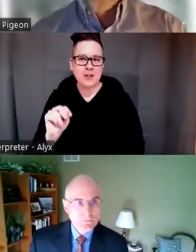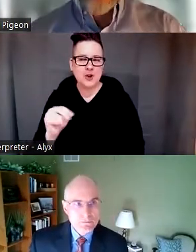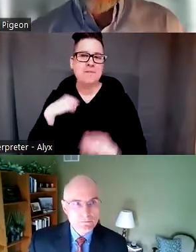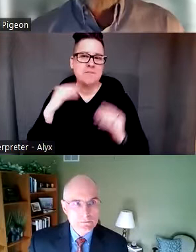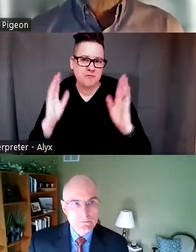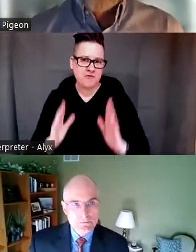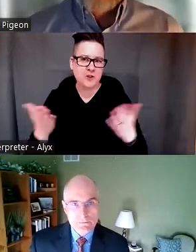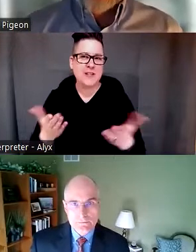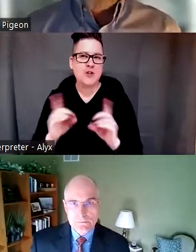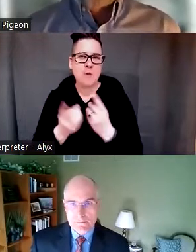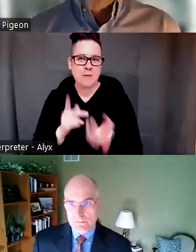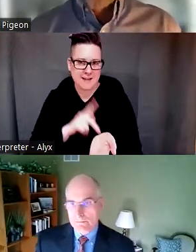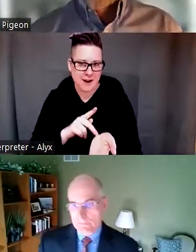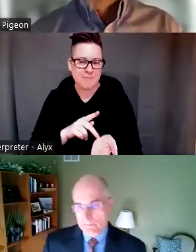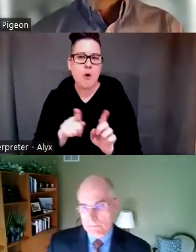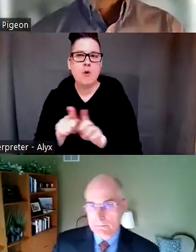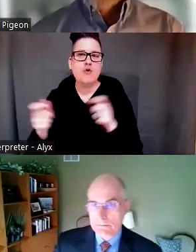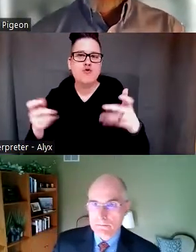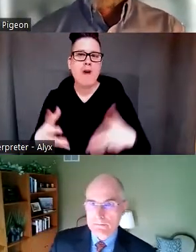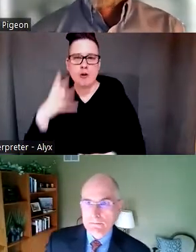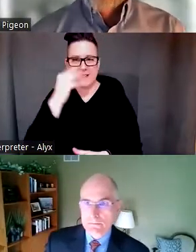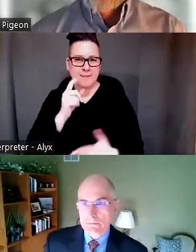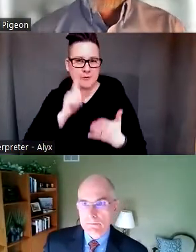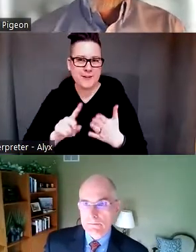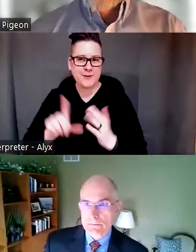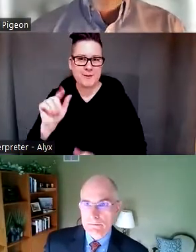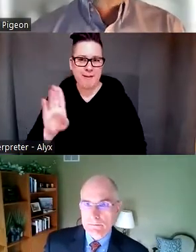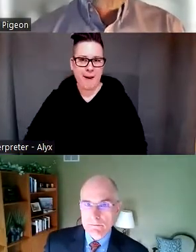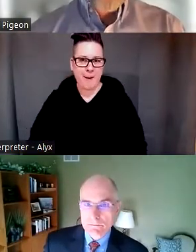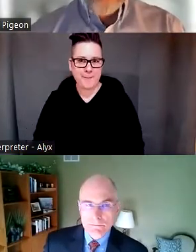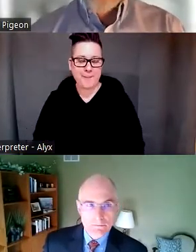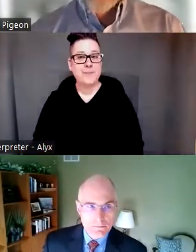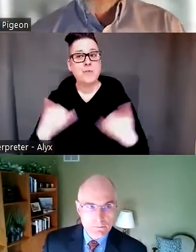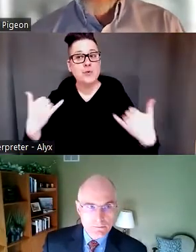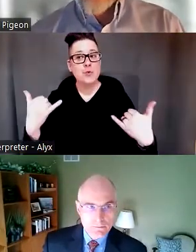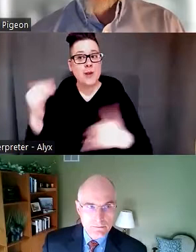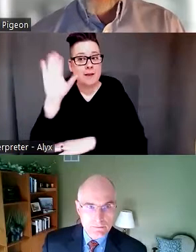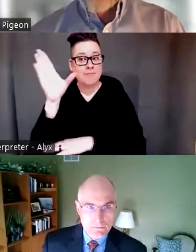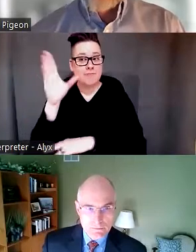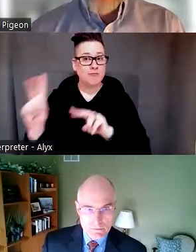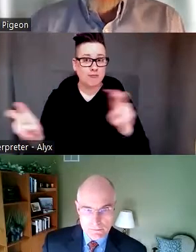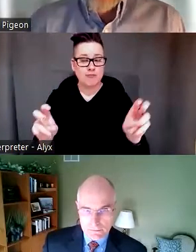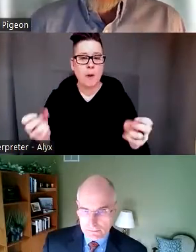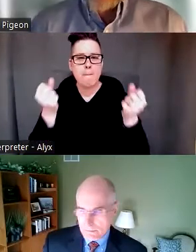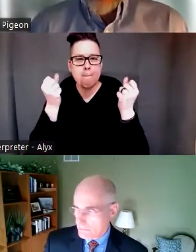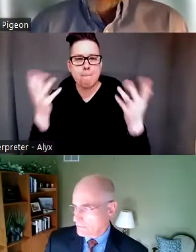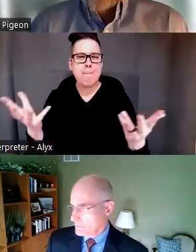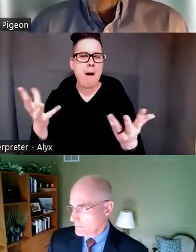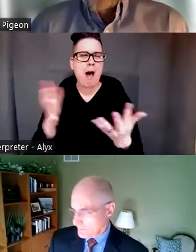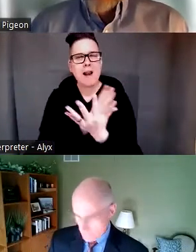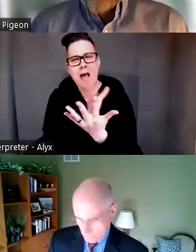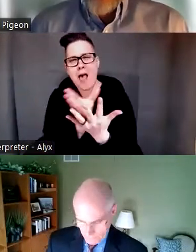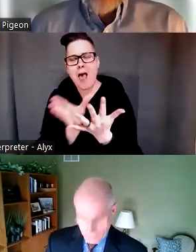of Psychiatry and director of our Sleep Research Lab. Today's presentation is entitled Multidimensional Sleep